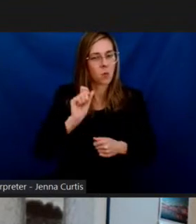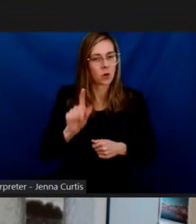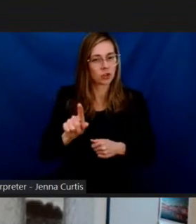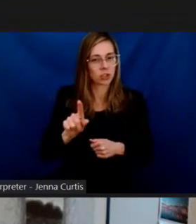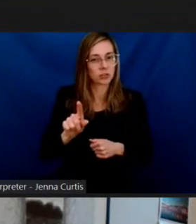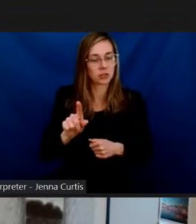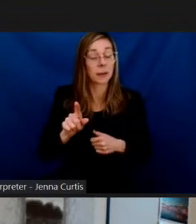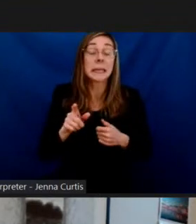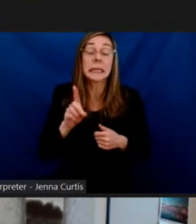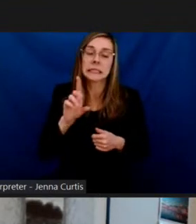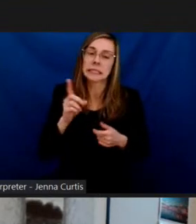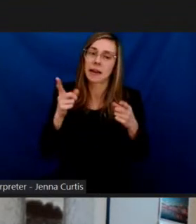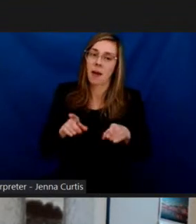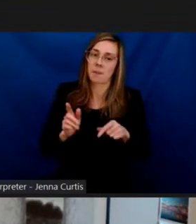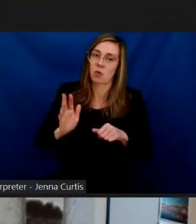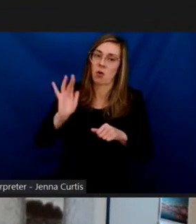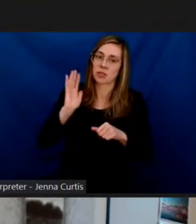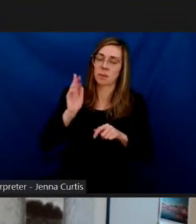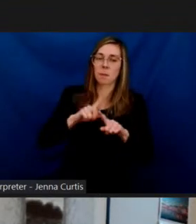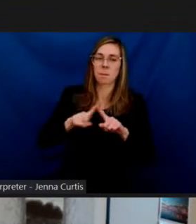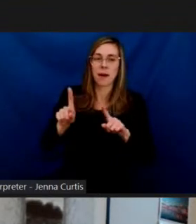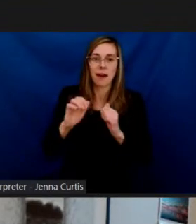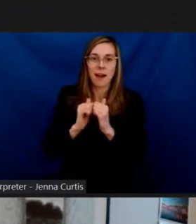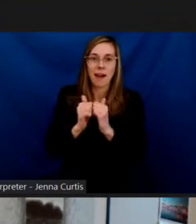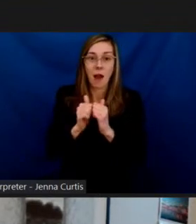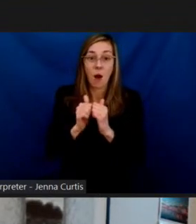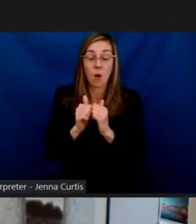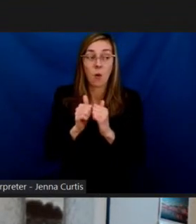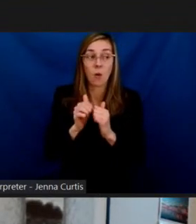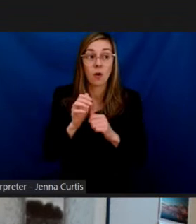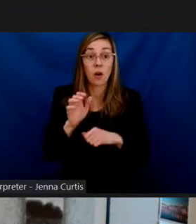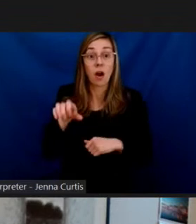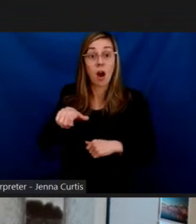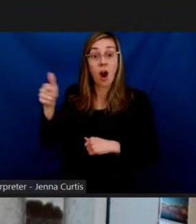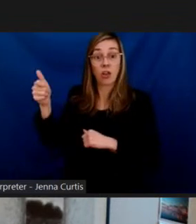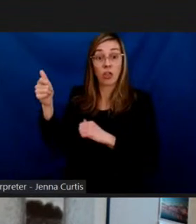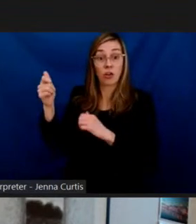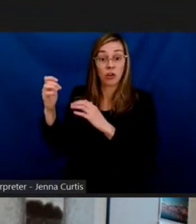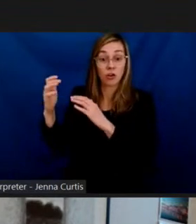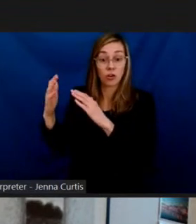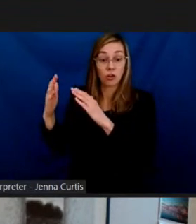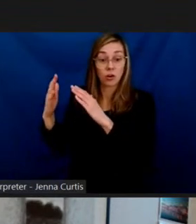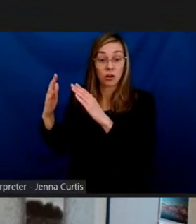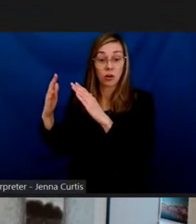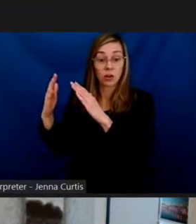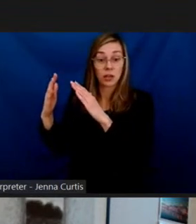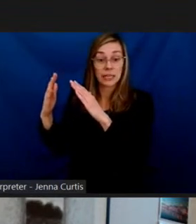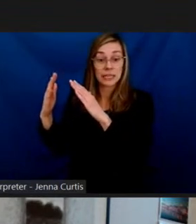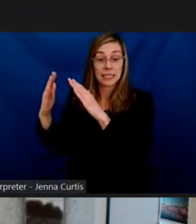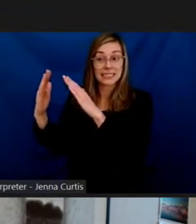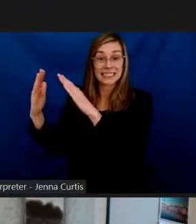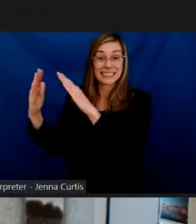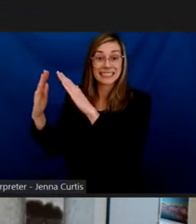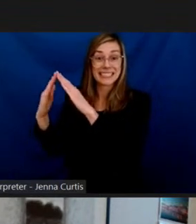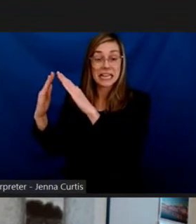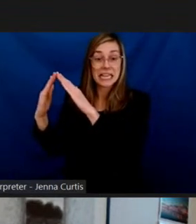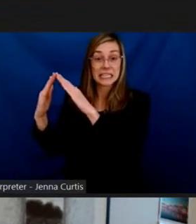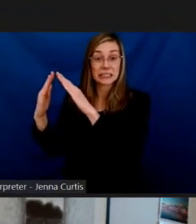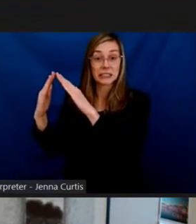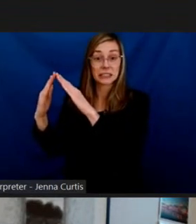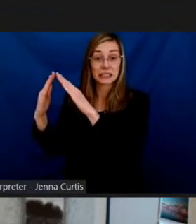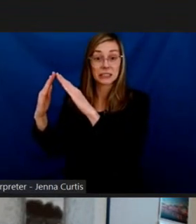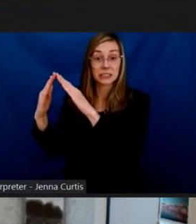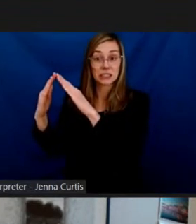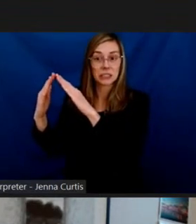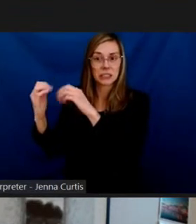but how are we going to stop other cities to sending people into our cities thinking